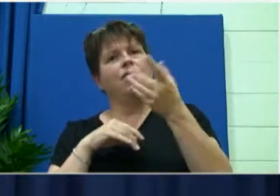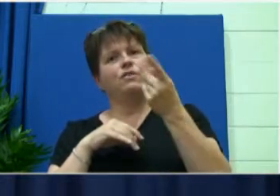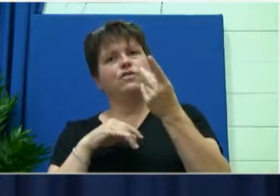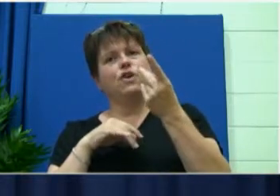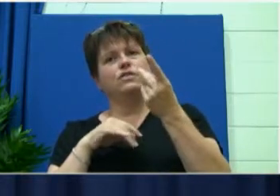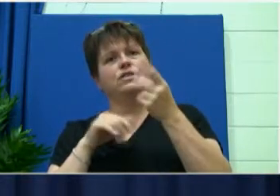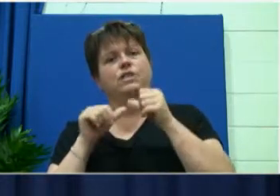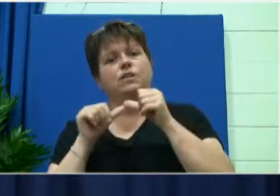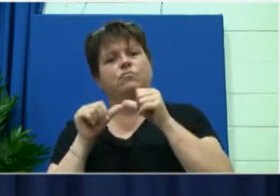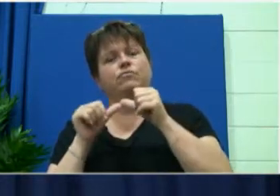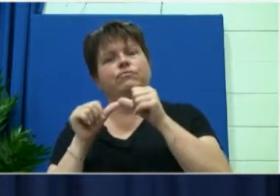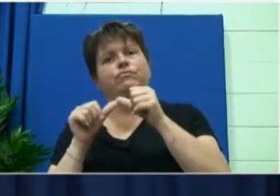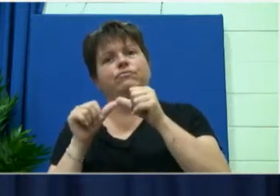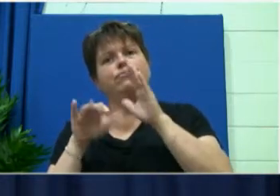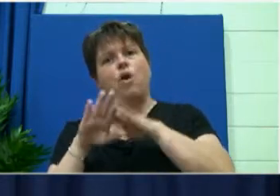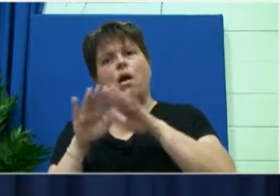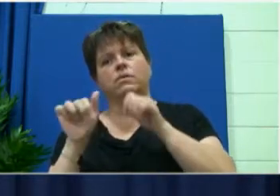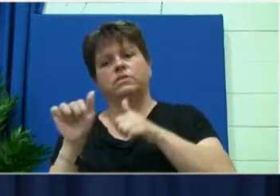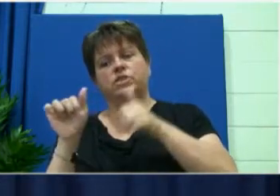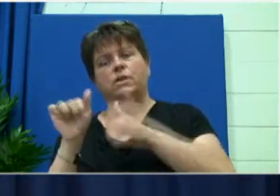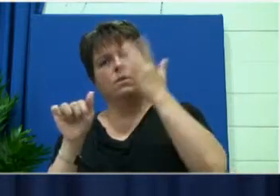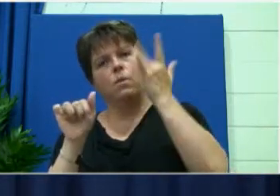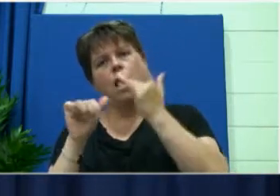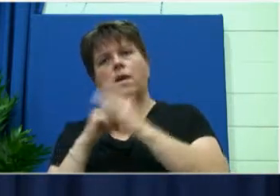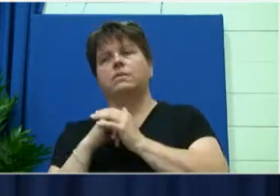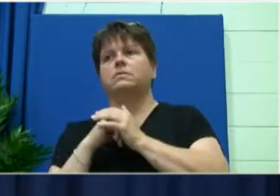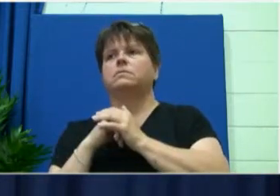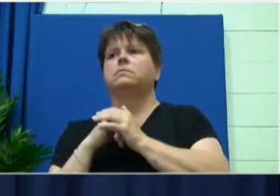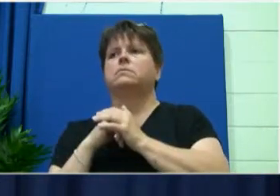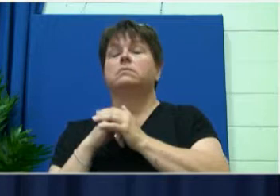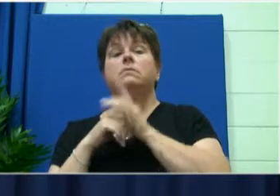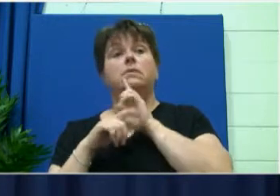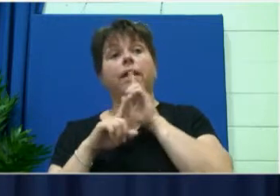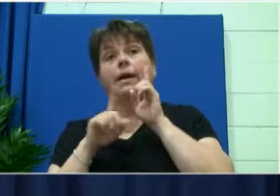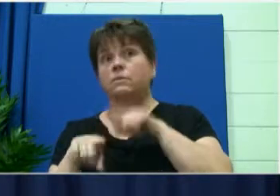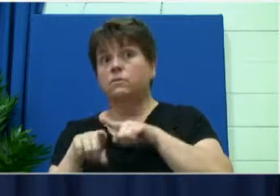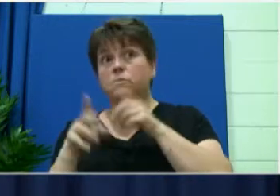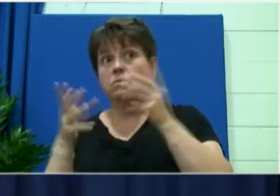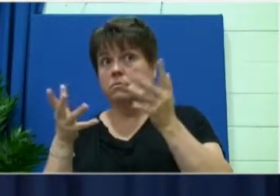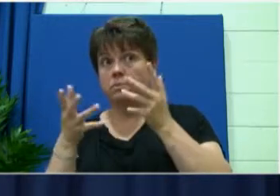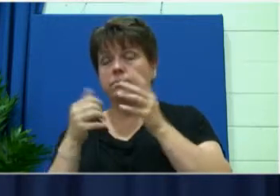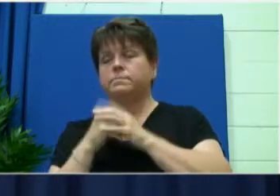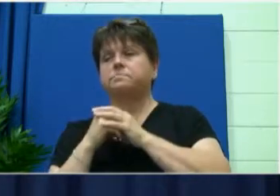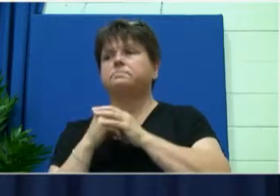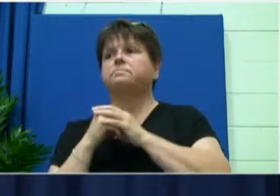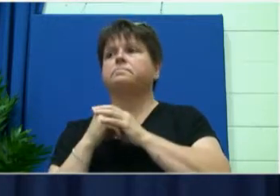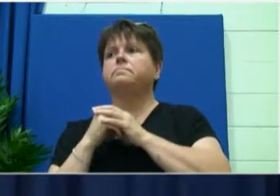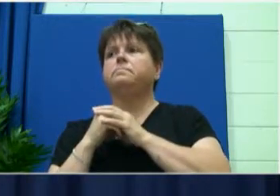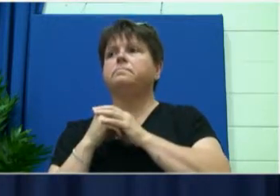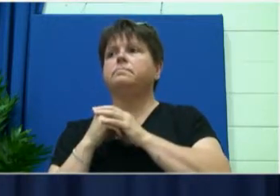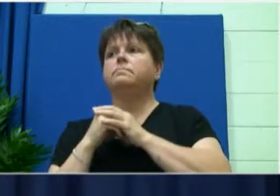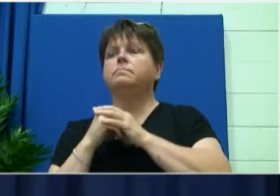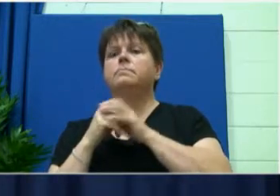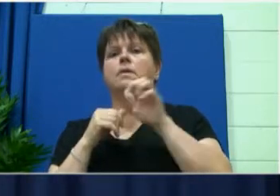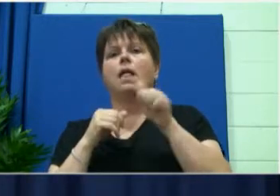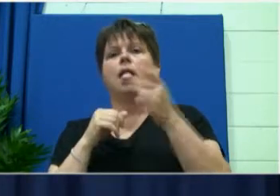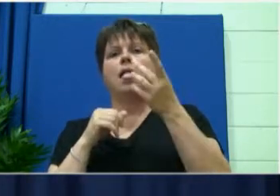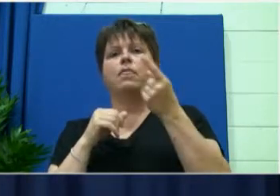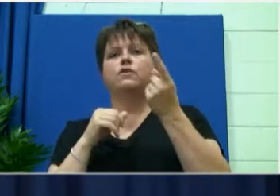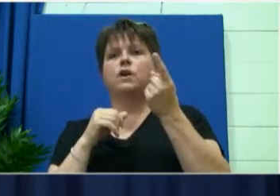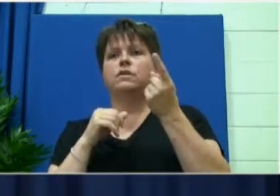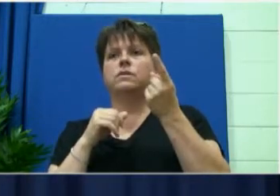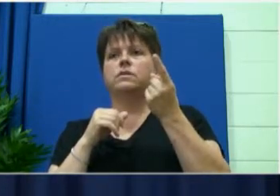dogs continue on the chase? And the answer to that question is the other